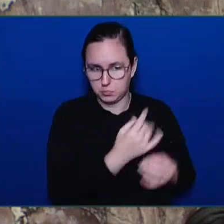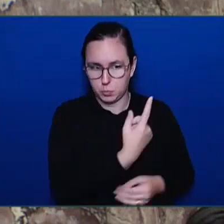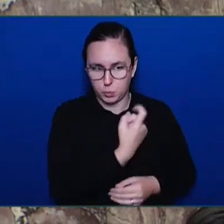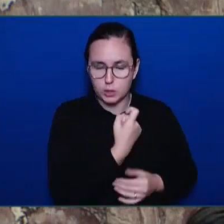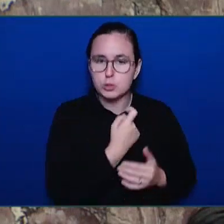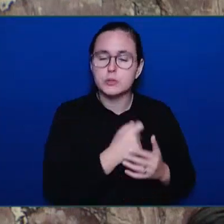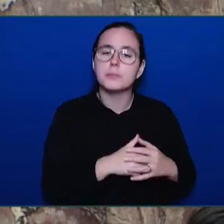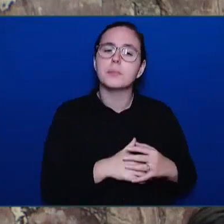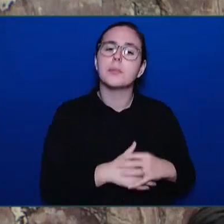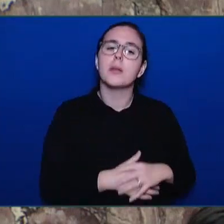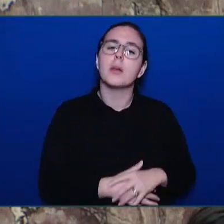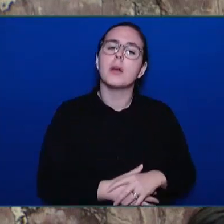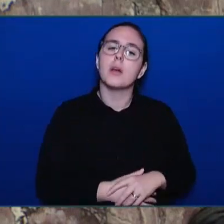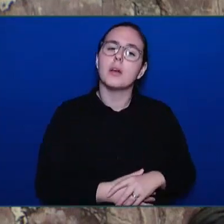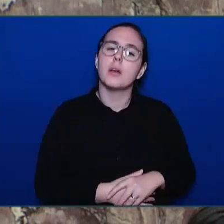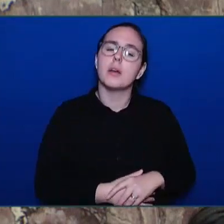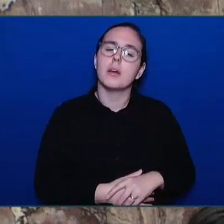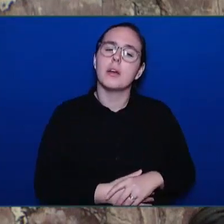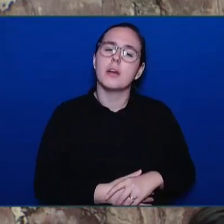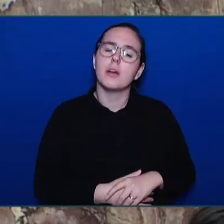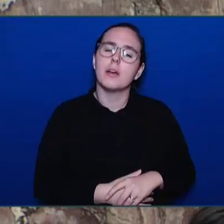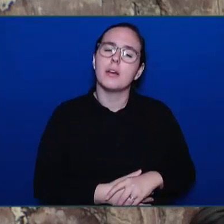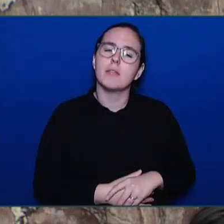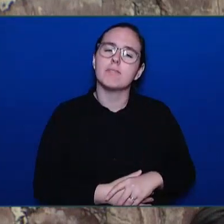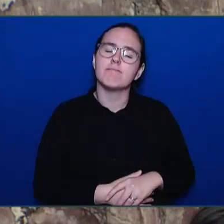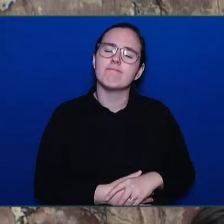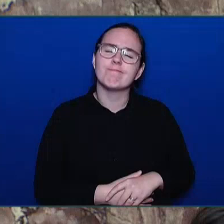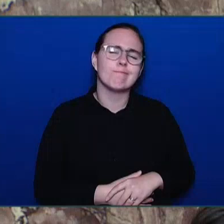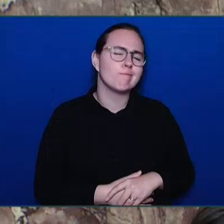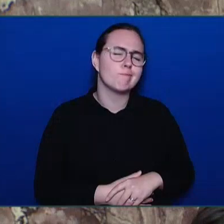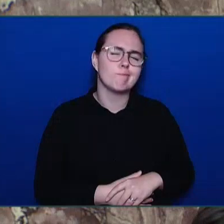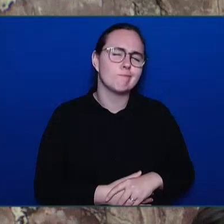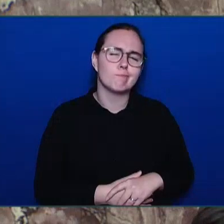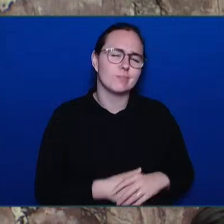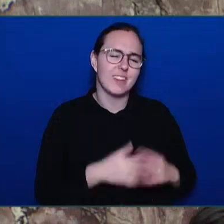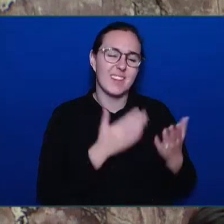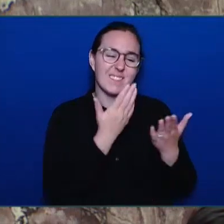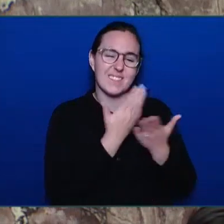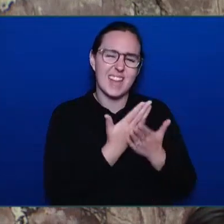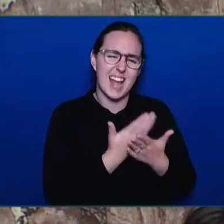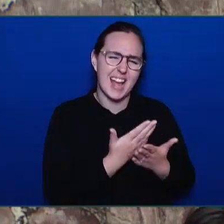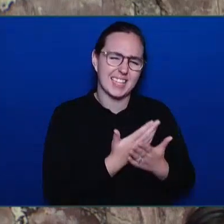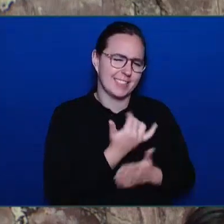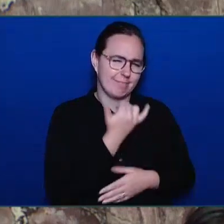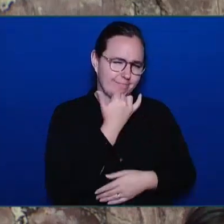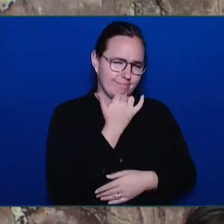wrong. His colleagues were wrong yesterday, and he is wrong today.